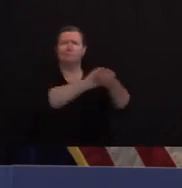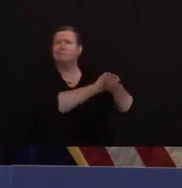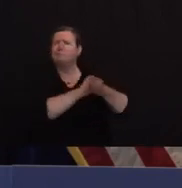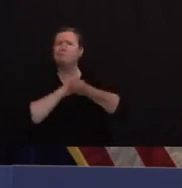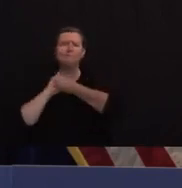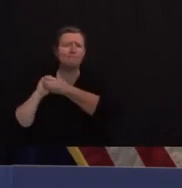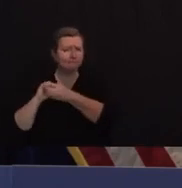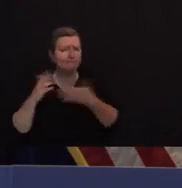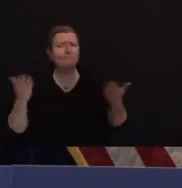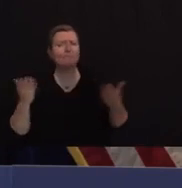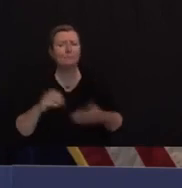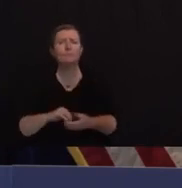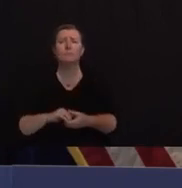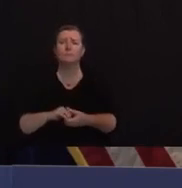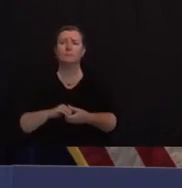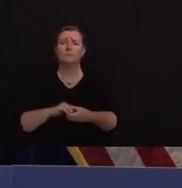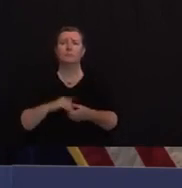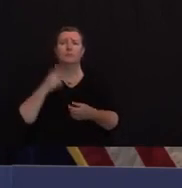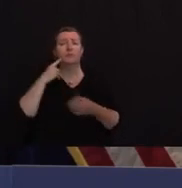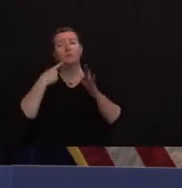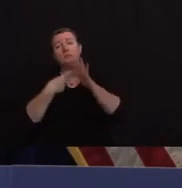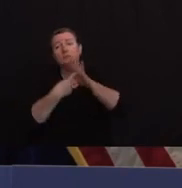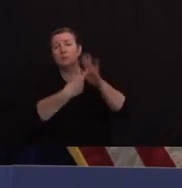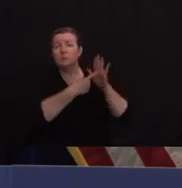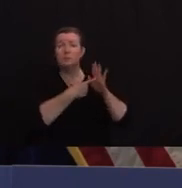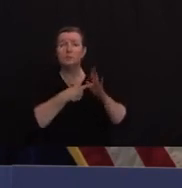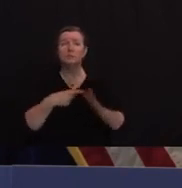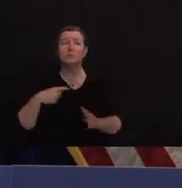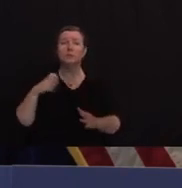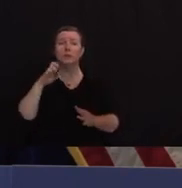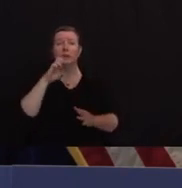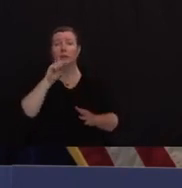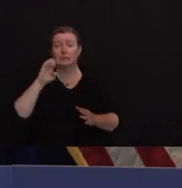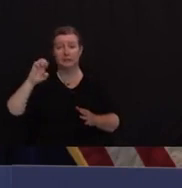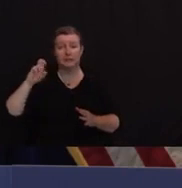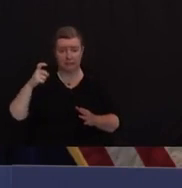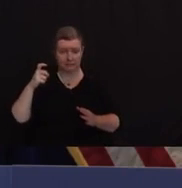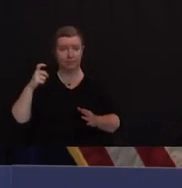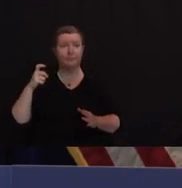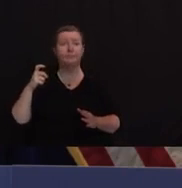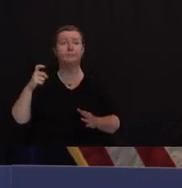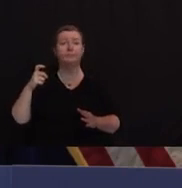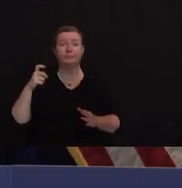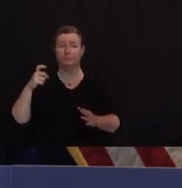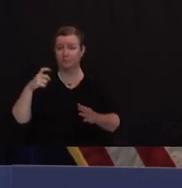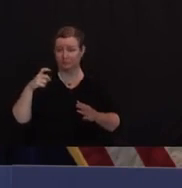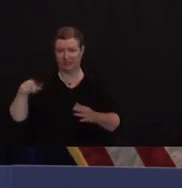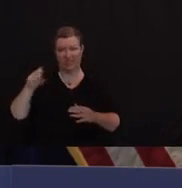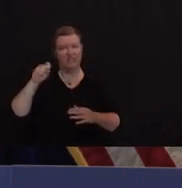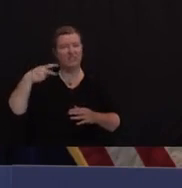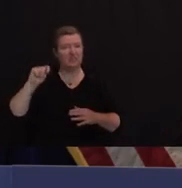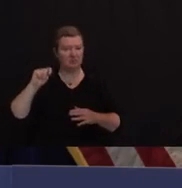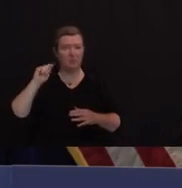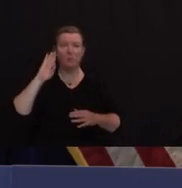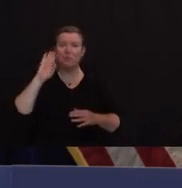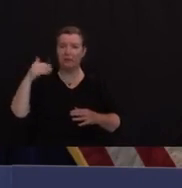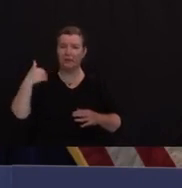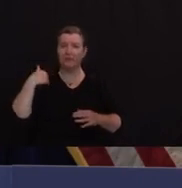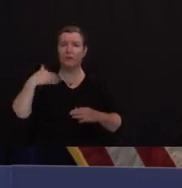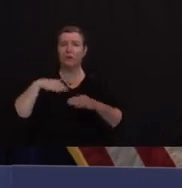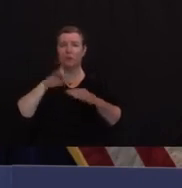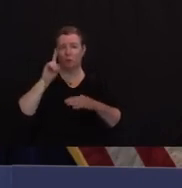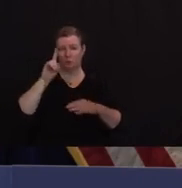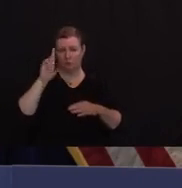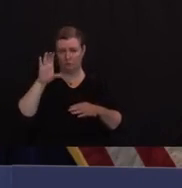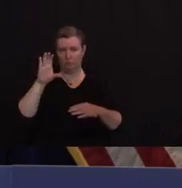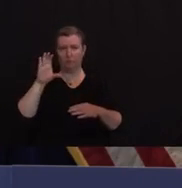will have 123 vaccination sites up and running, scheduled. 39 of those sites will be in their